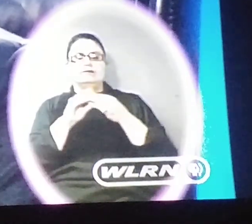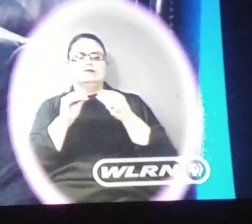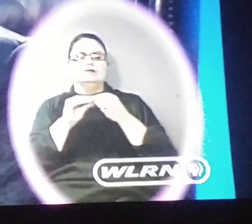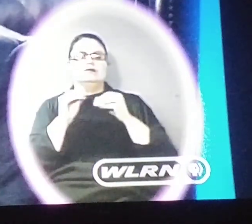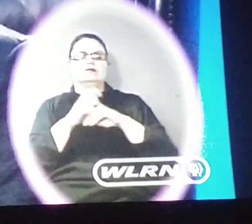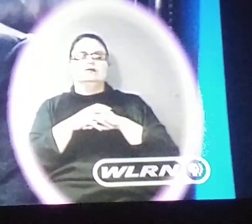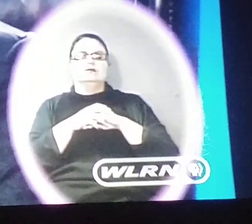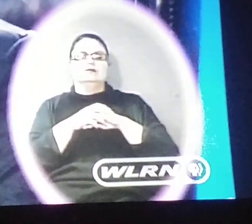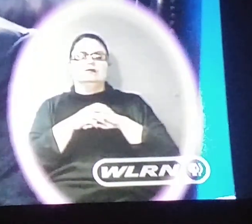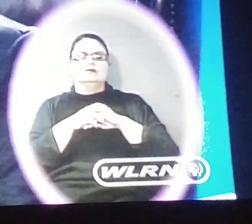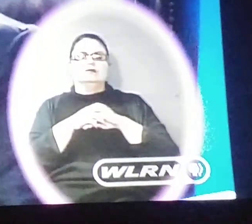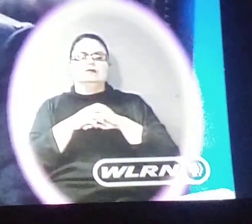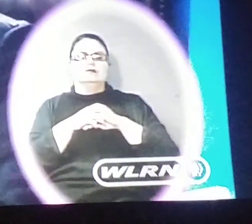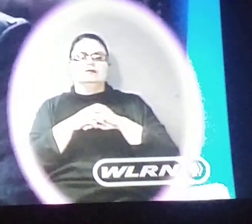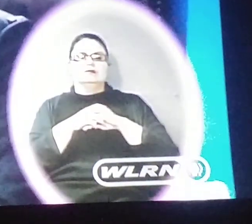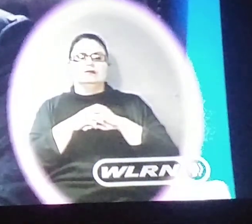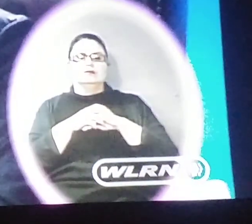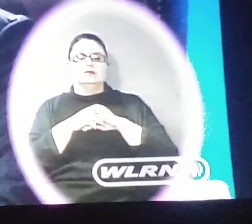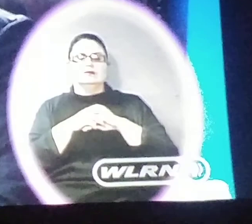board